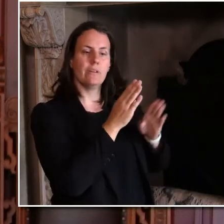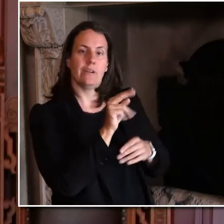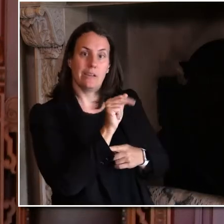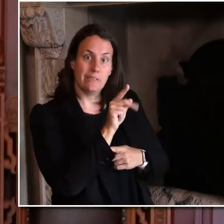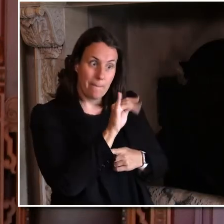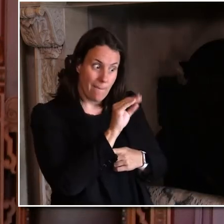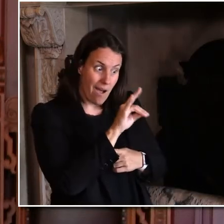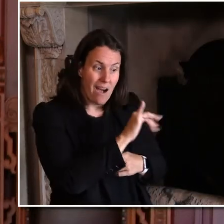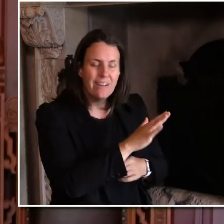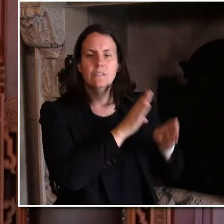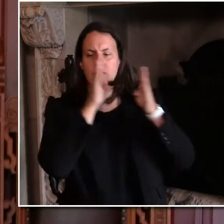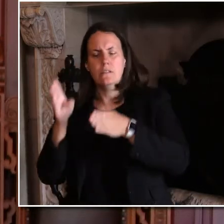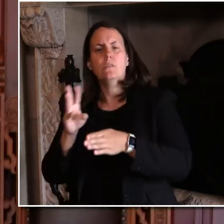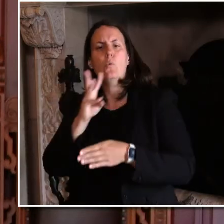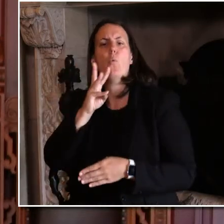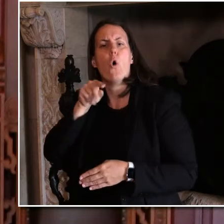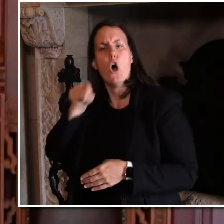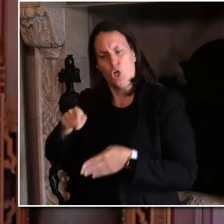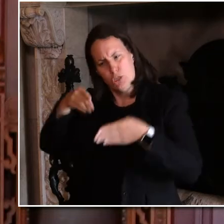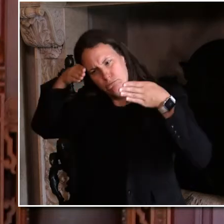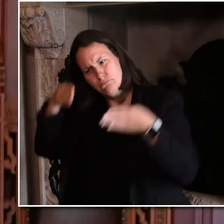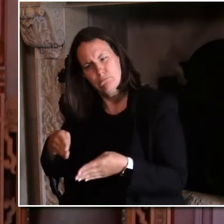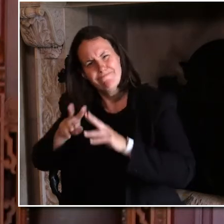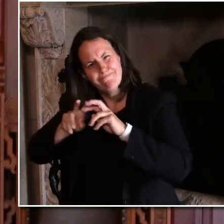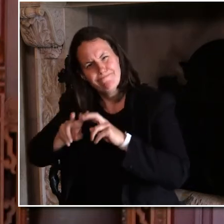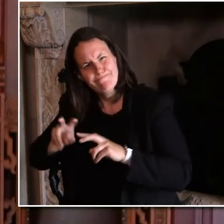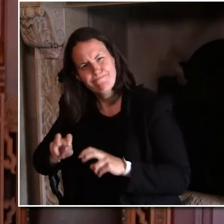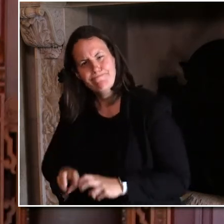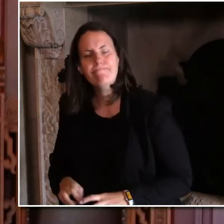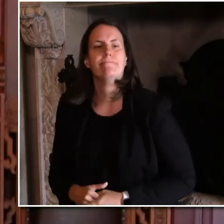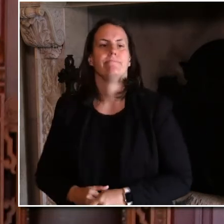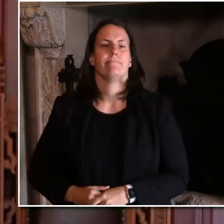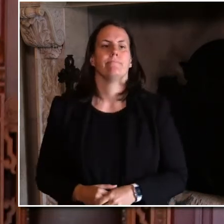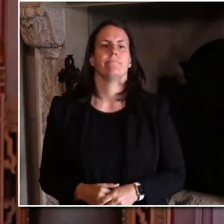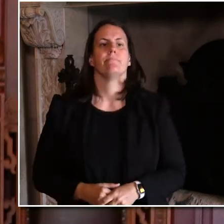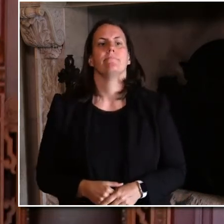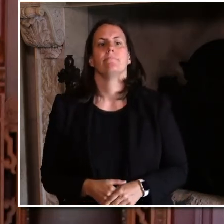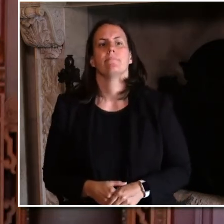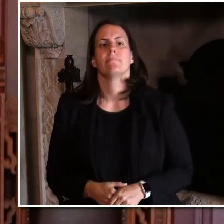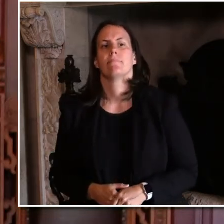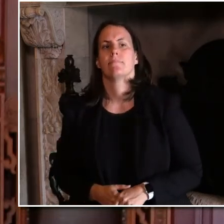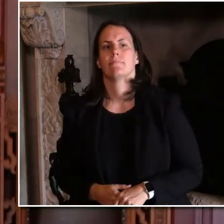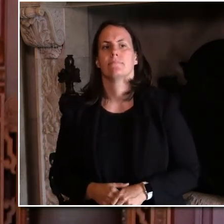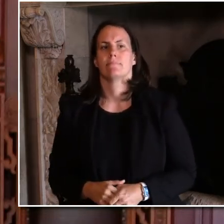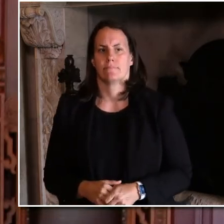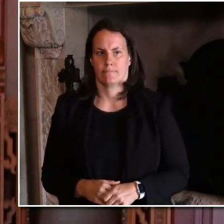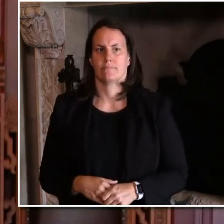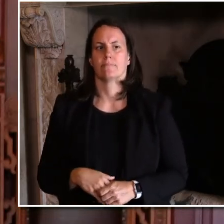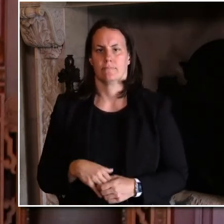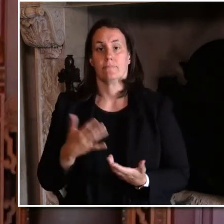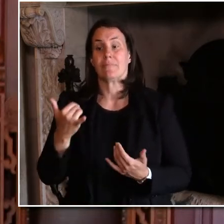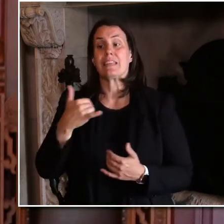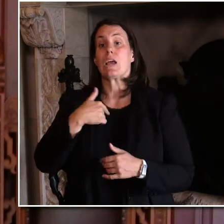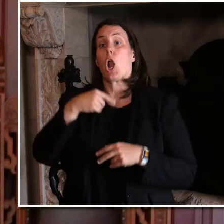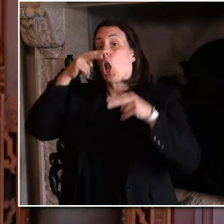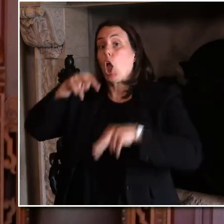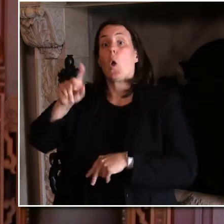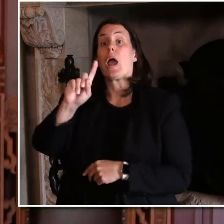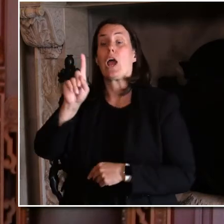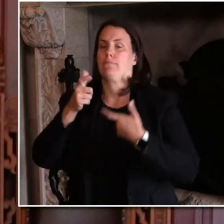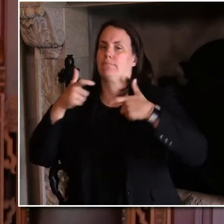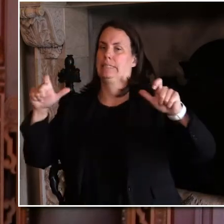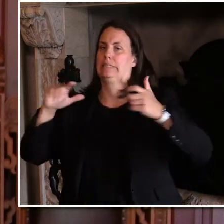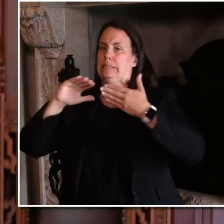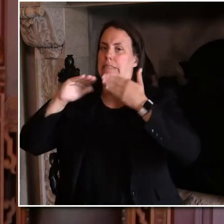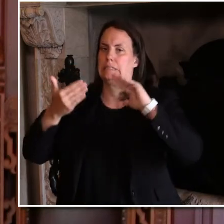plan at this point is to really focus on the counties with the most people. So by focusing on just about